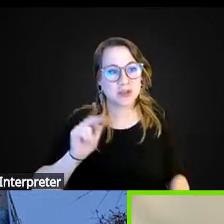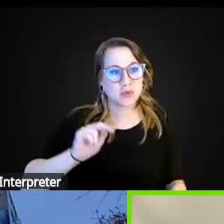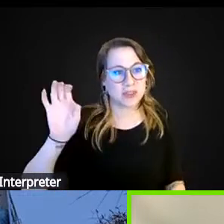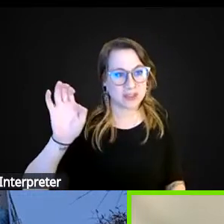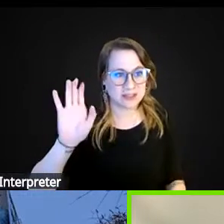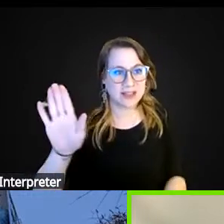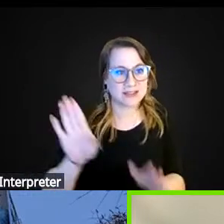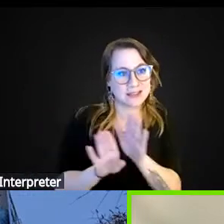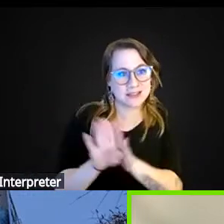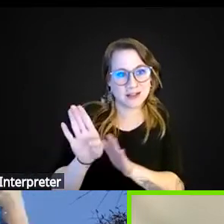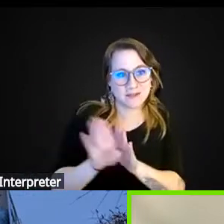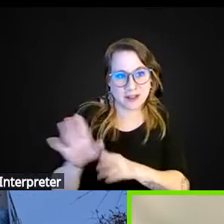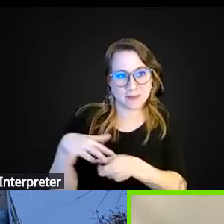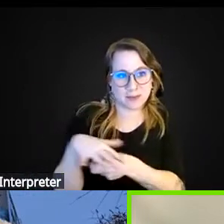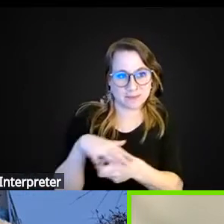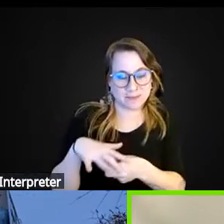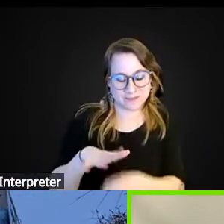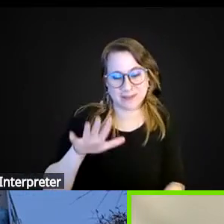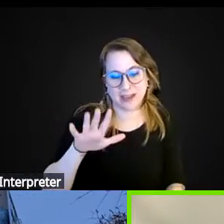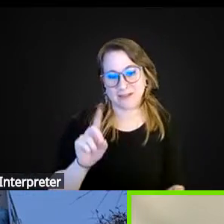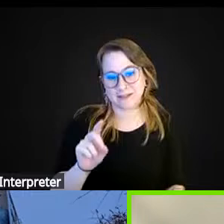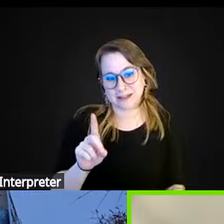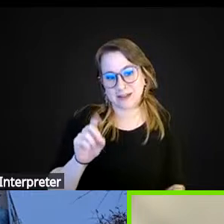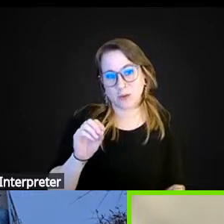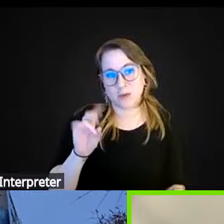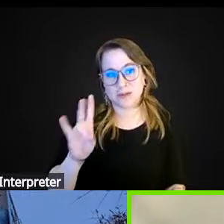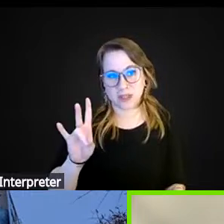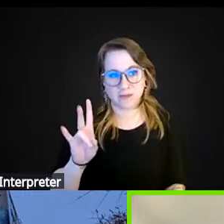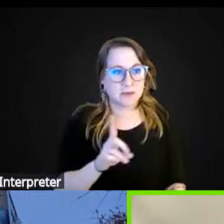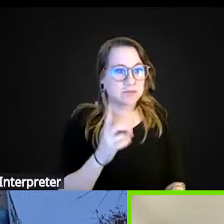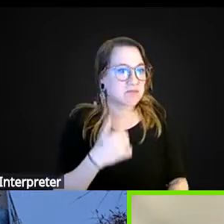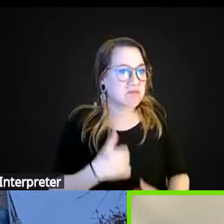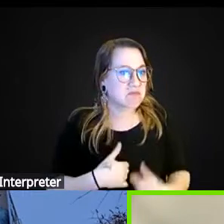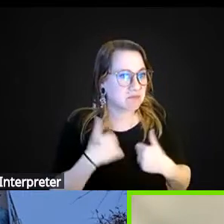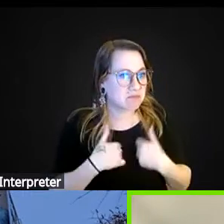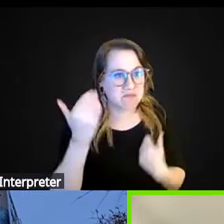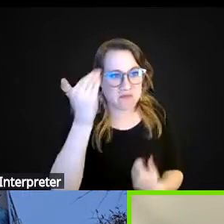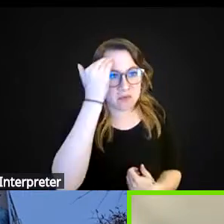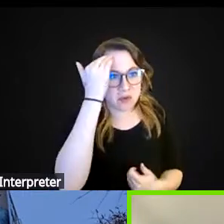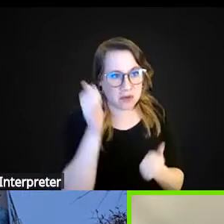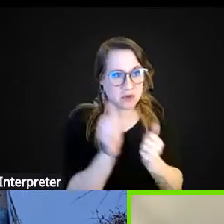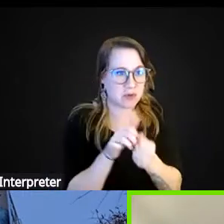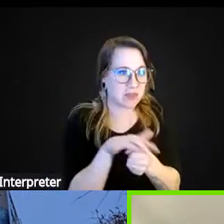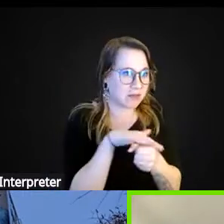development site in 5D07. I'm pretty sure all of the residents there, they're familiar with the site.